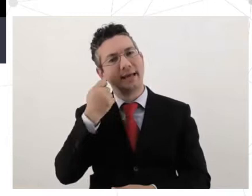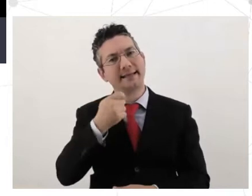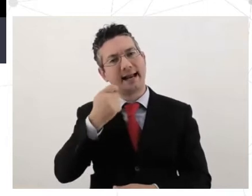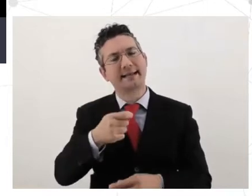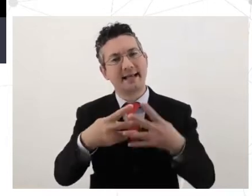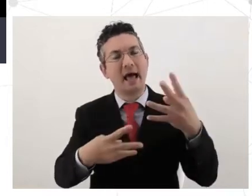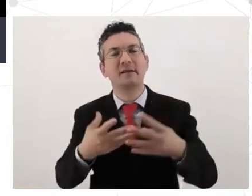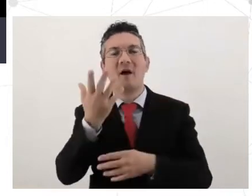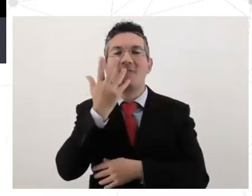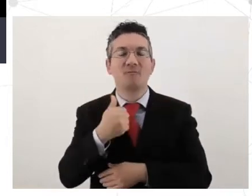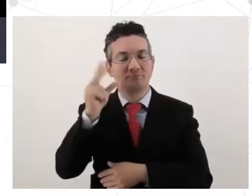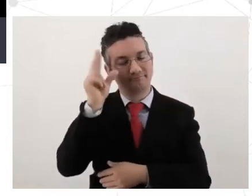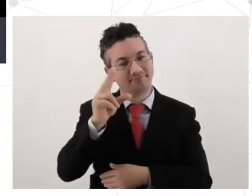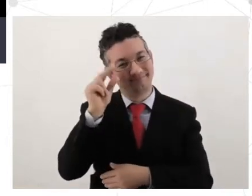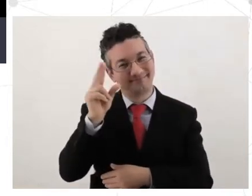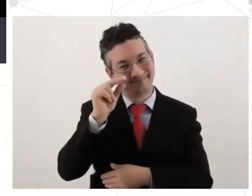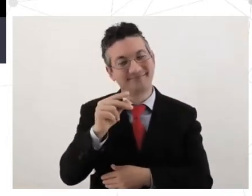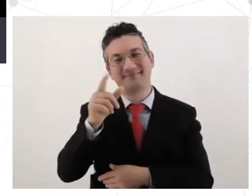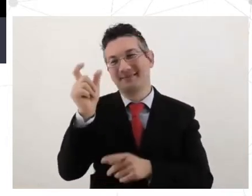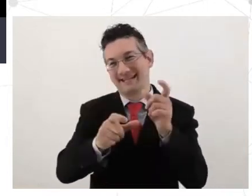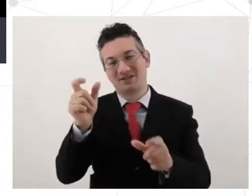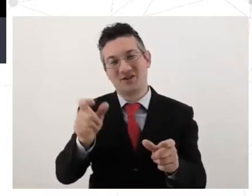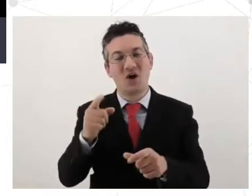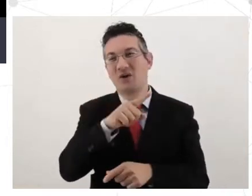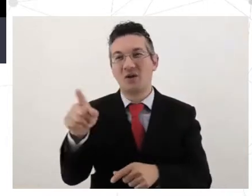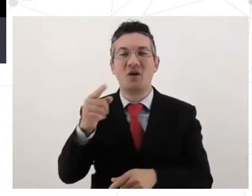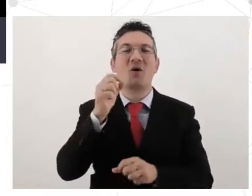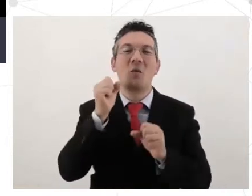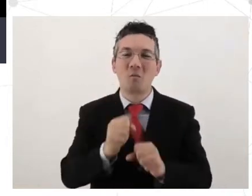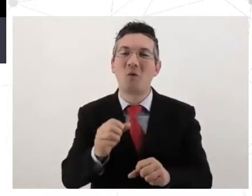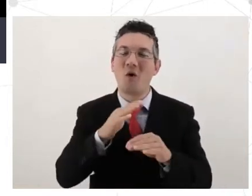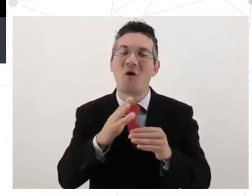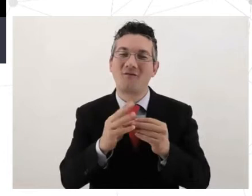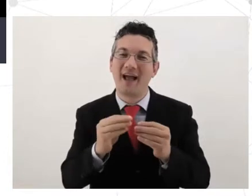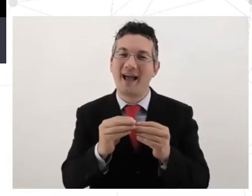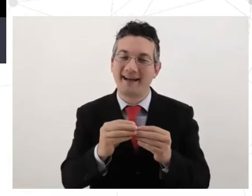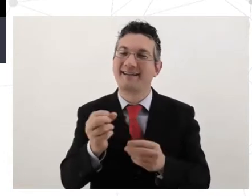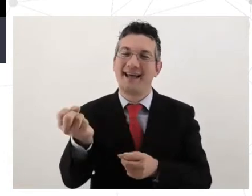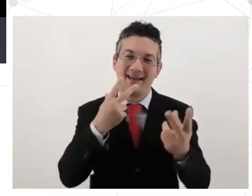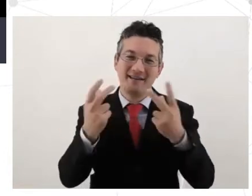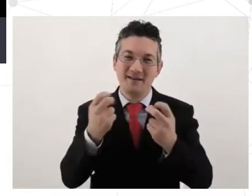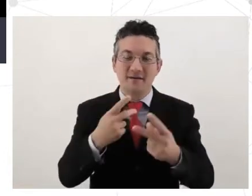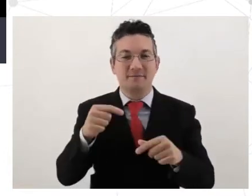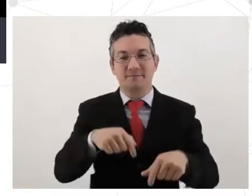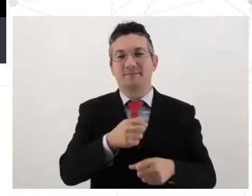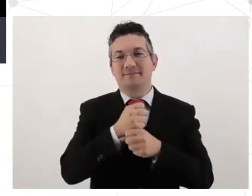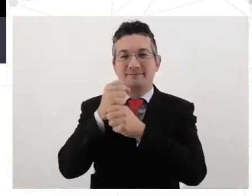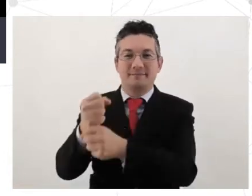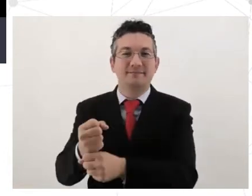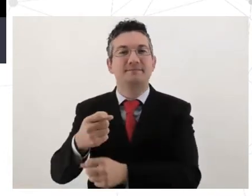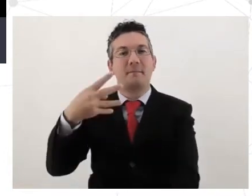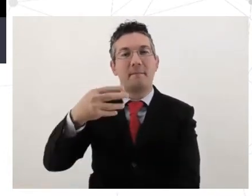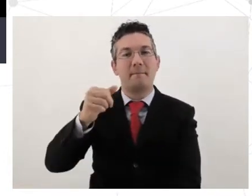can. I think this will work. I just the hard part is I won't know which slide you're